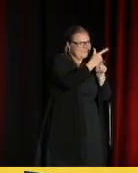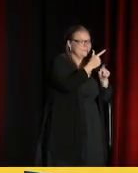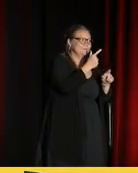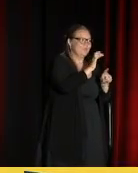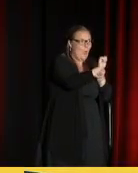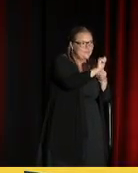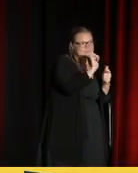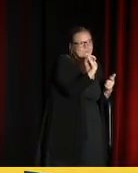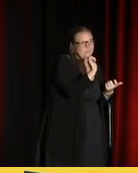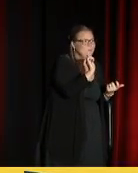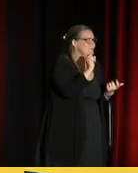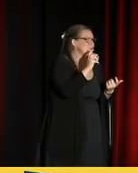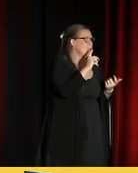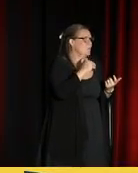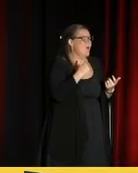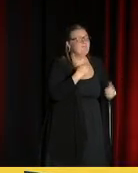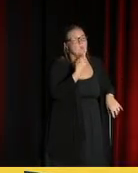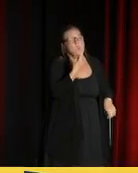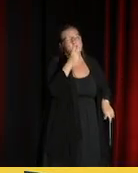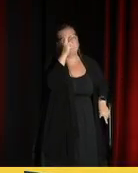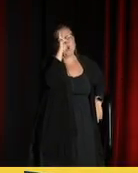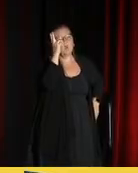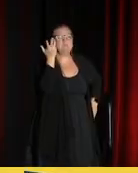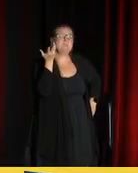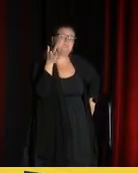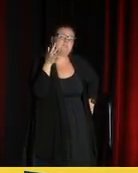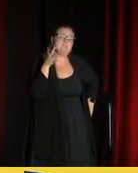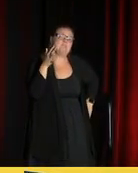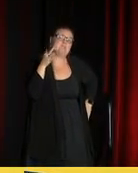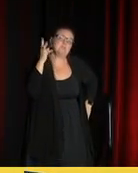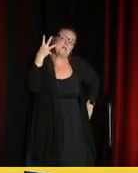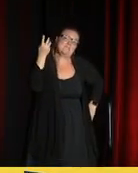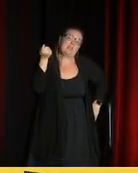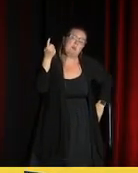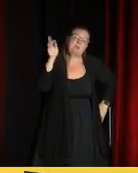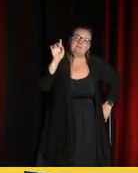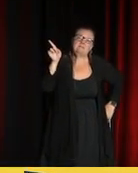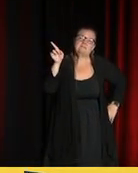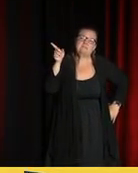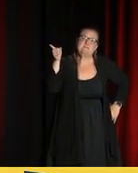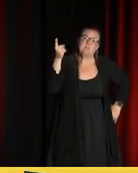sister. I have one uncle who's a little kooky, but